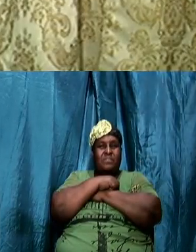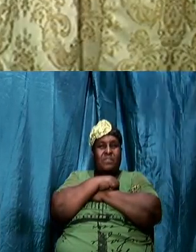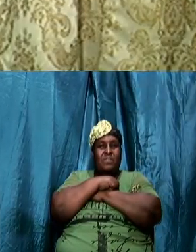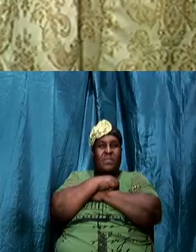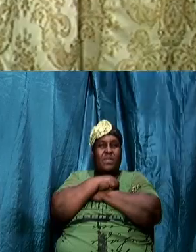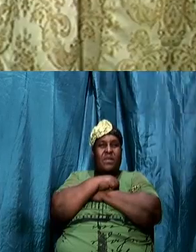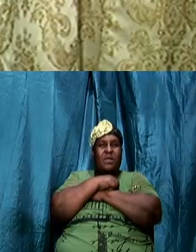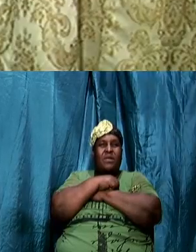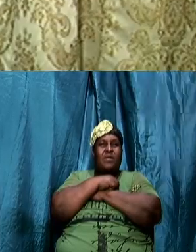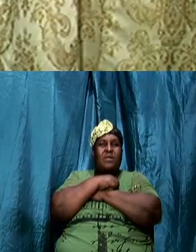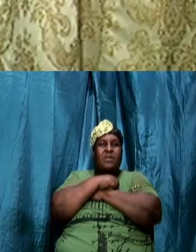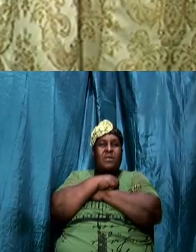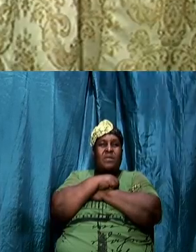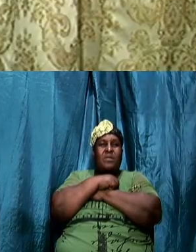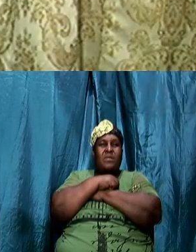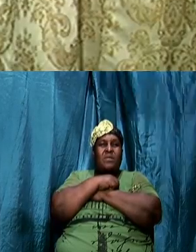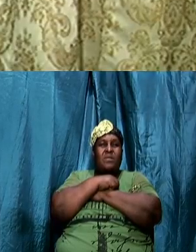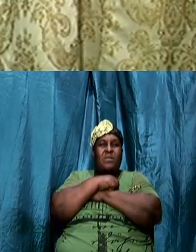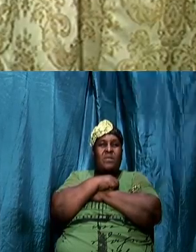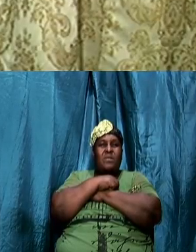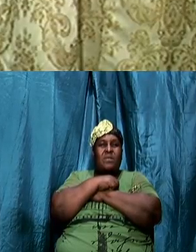How do you